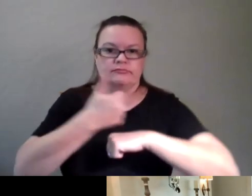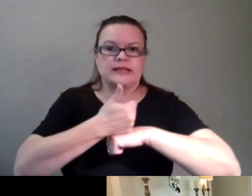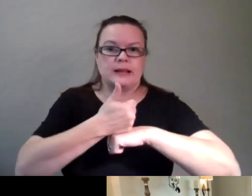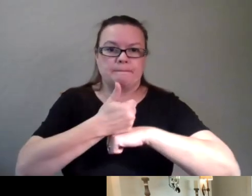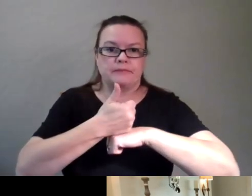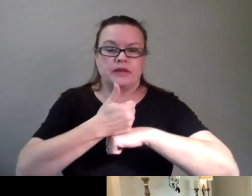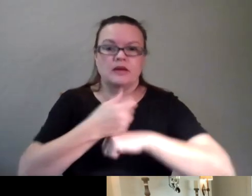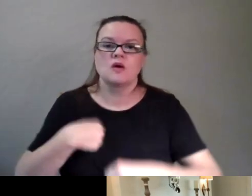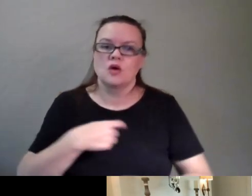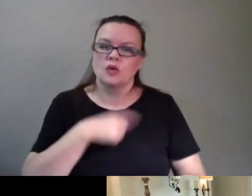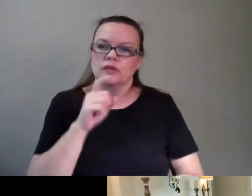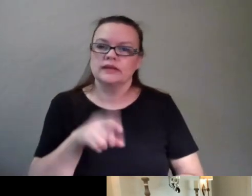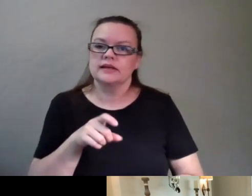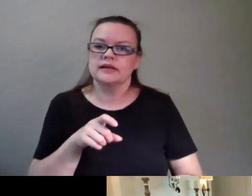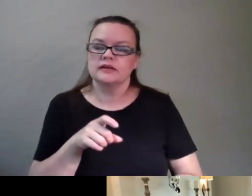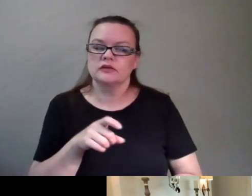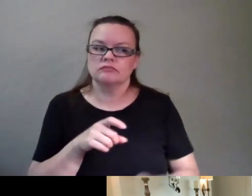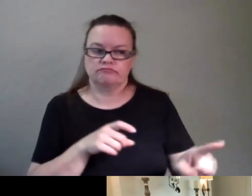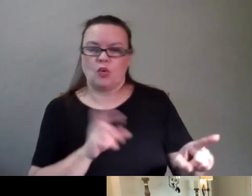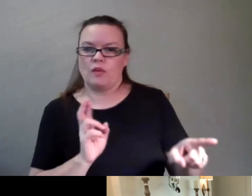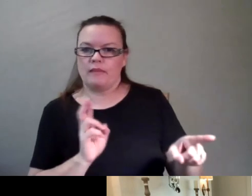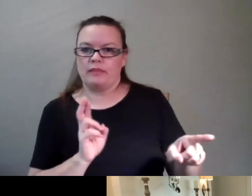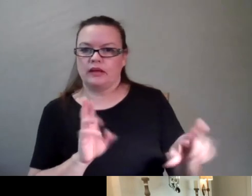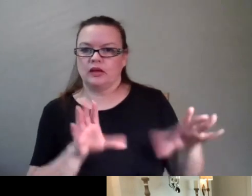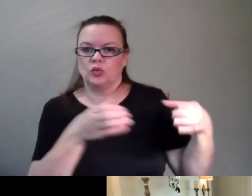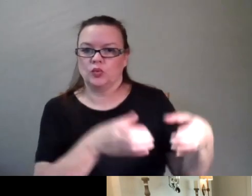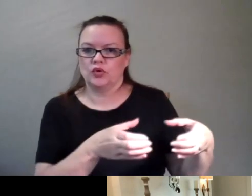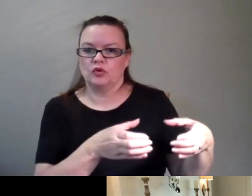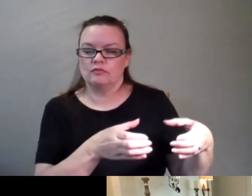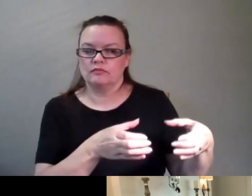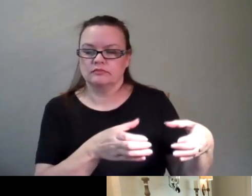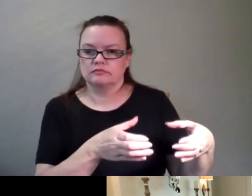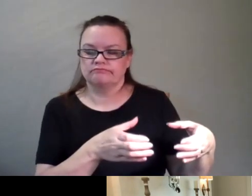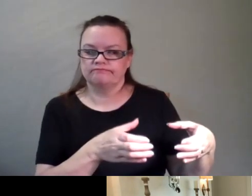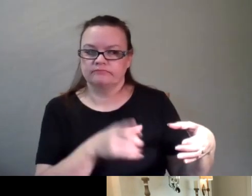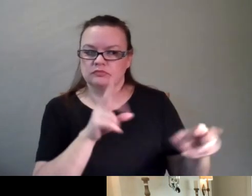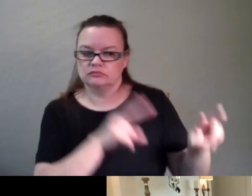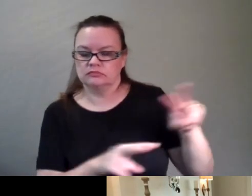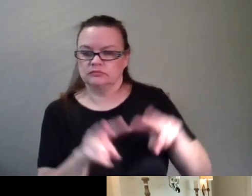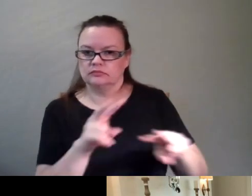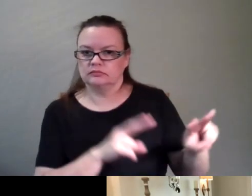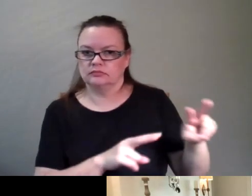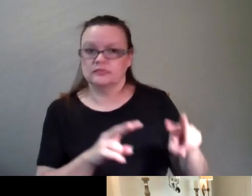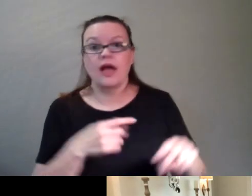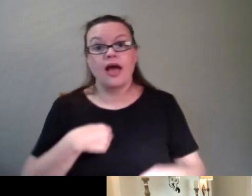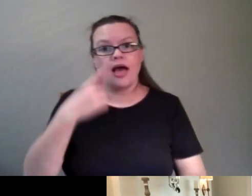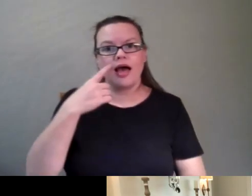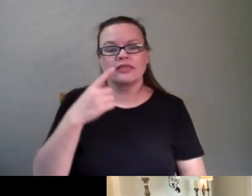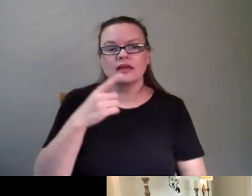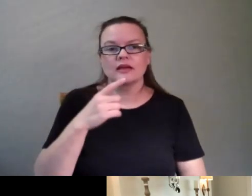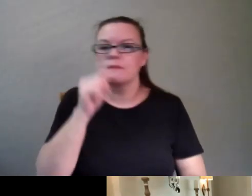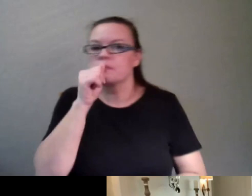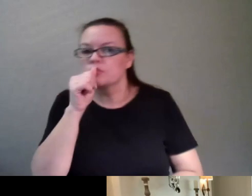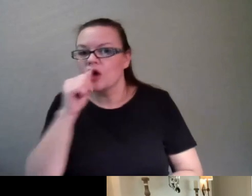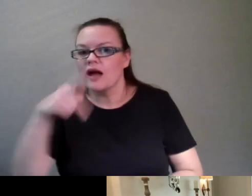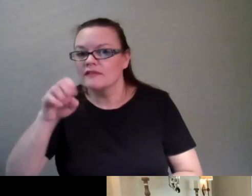account of that. So it is more difficult to poll, but I think the private polls are a lot more accurate than the public polls would lend